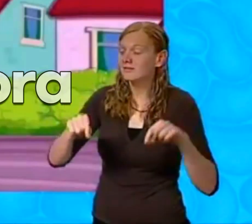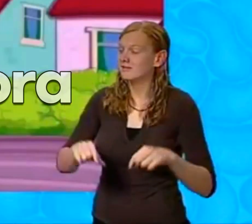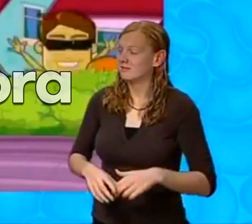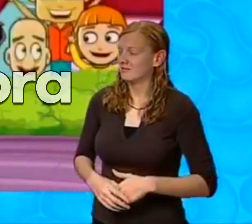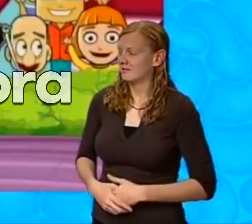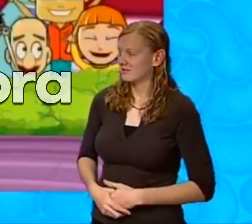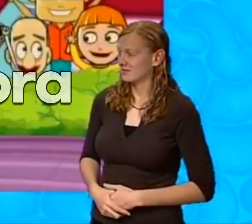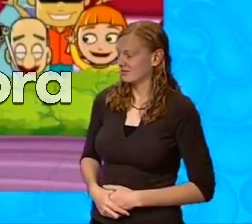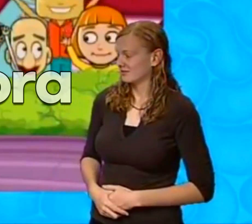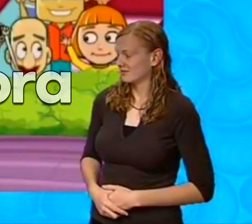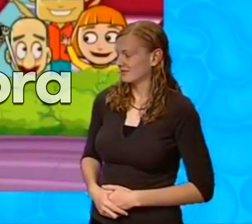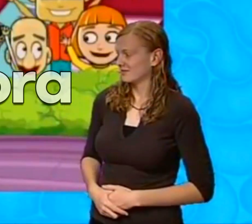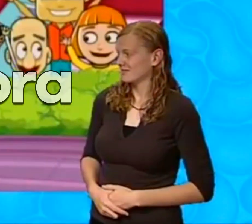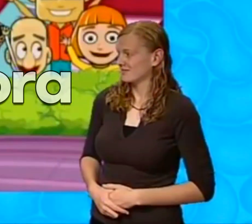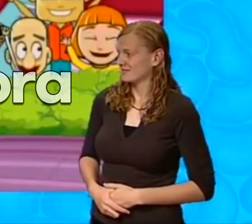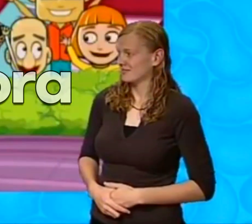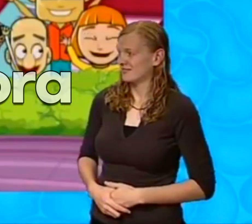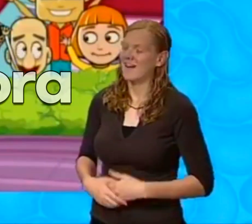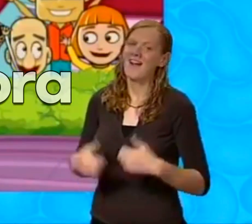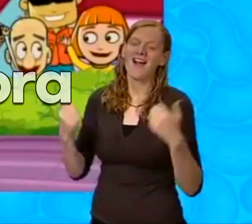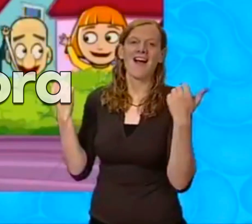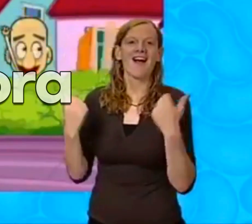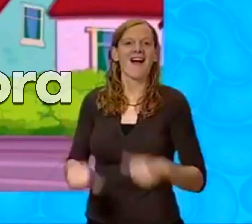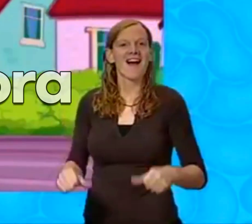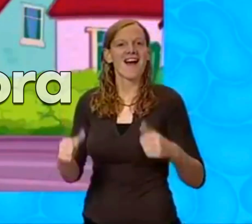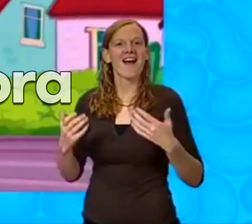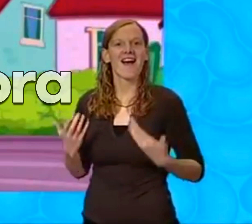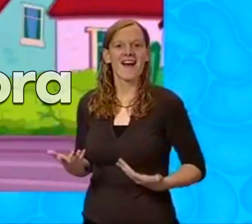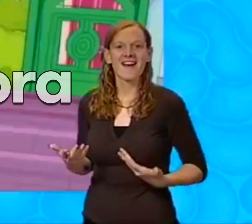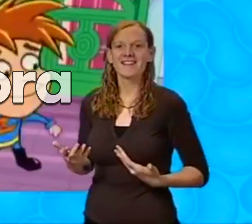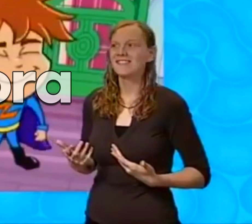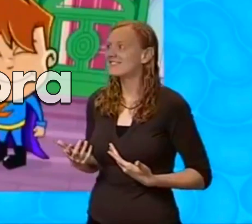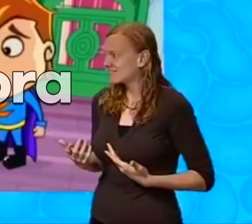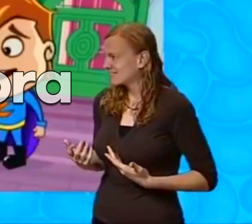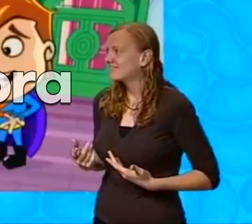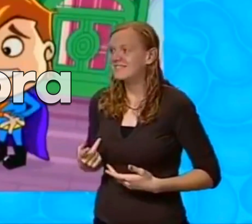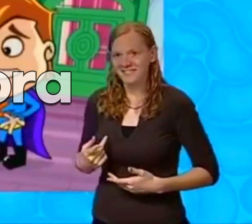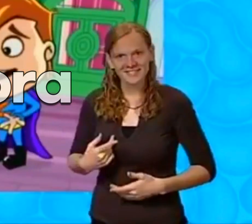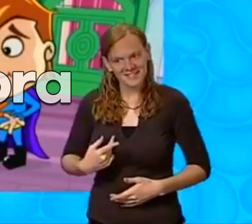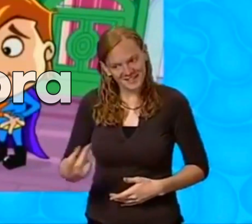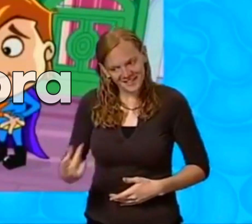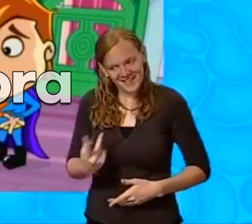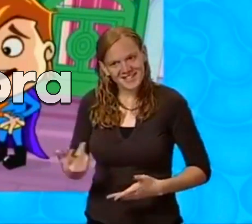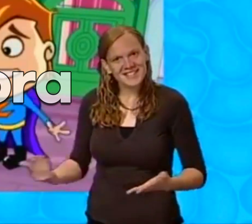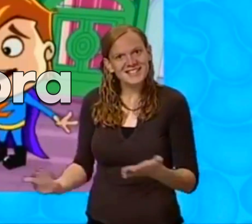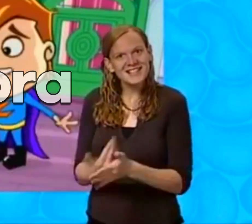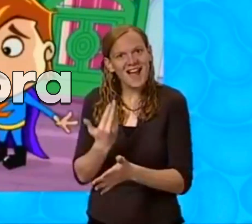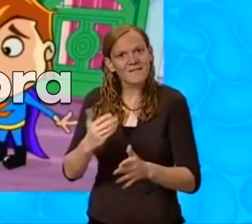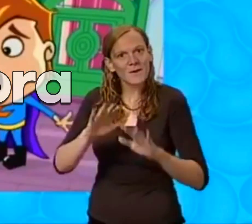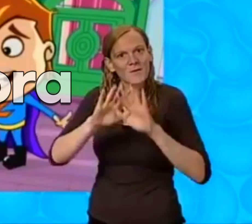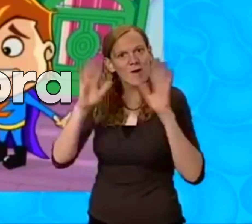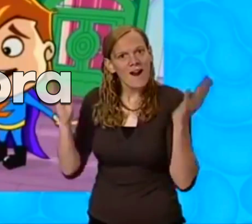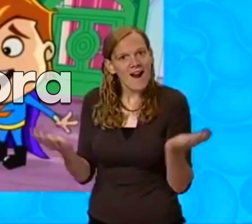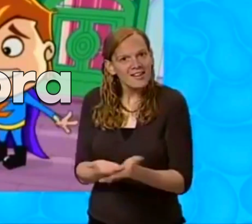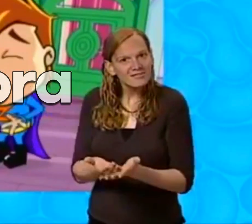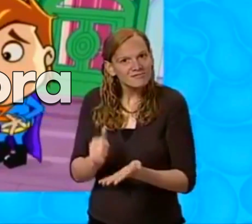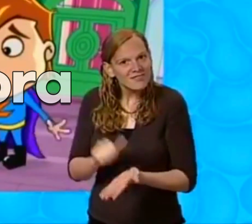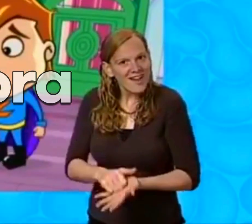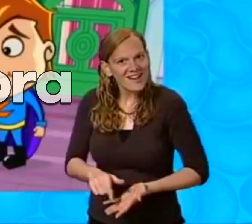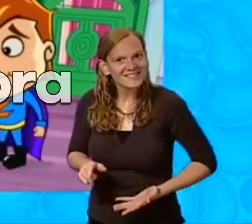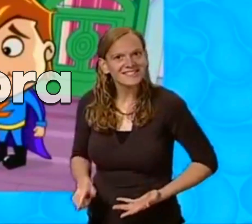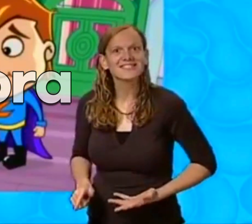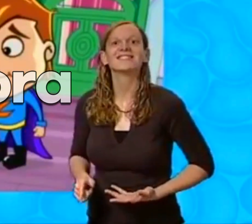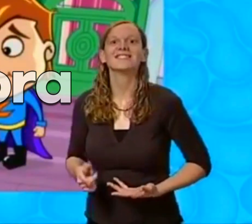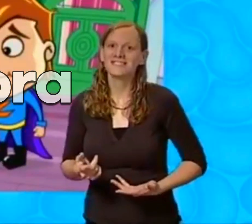Hooray! Well done! Daniel. We saved the world in a